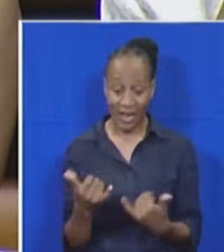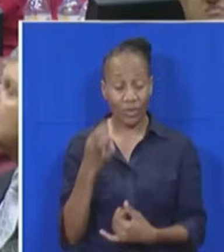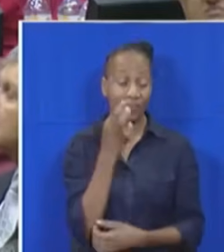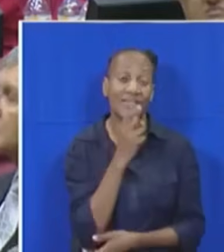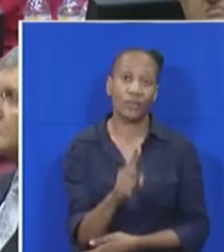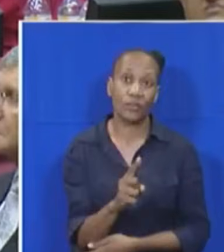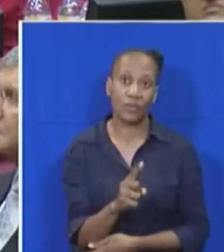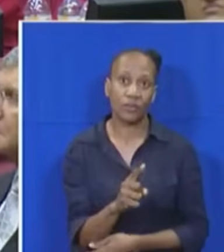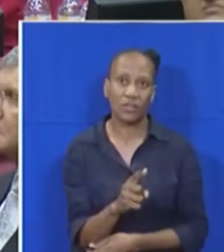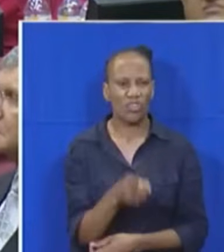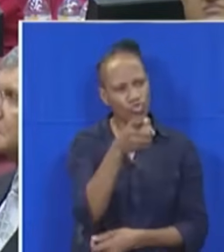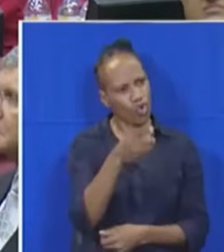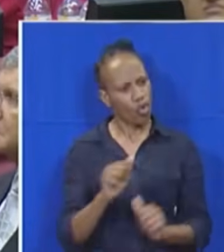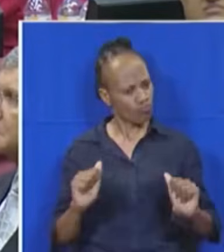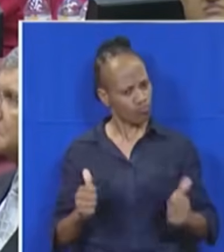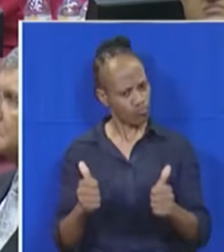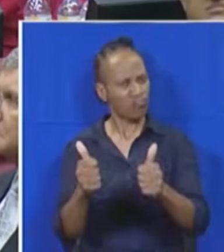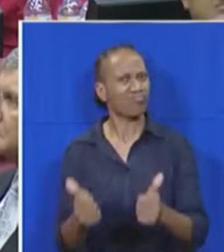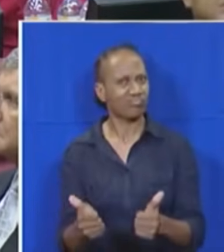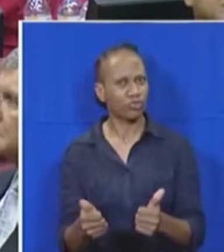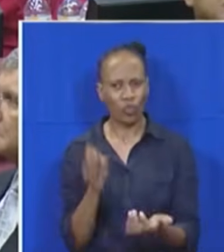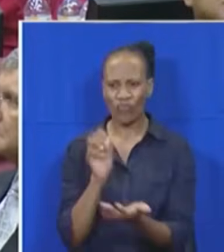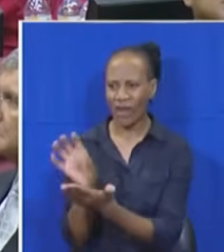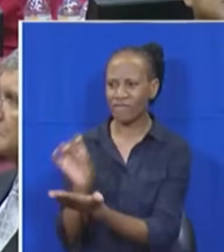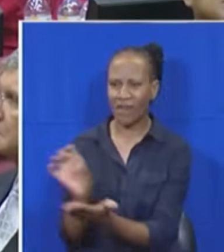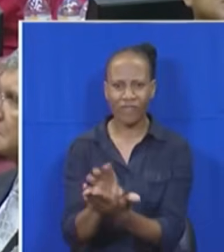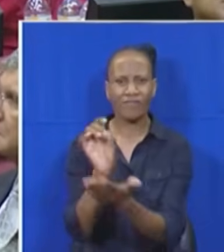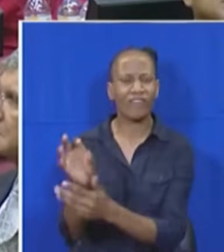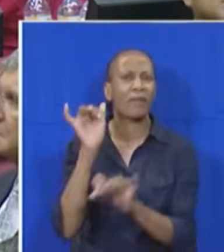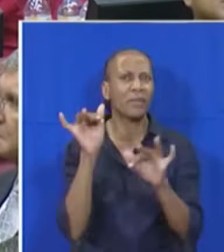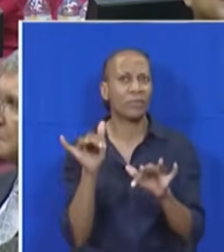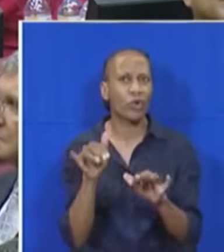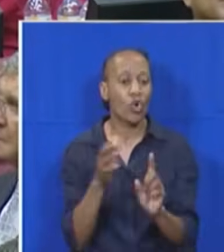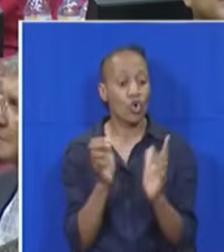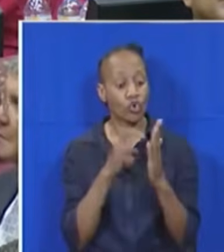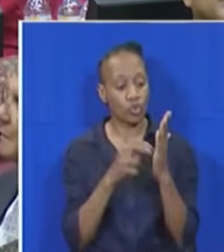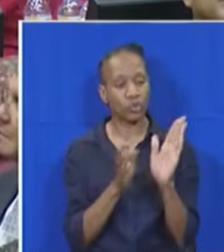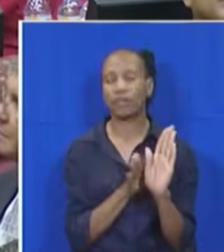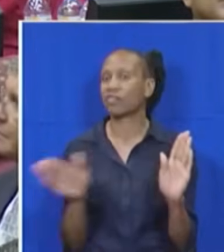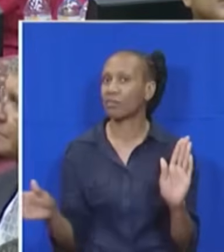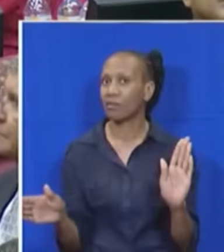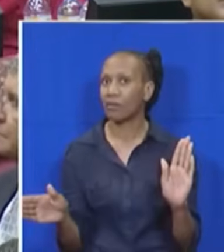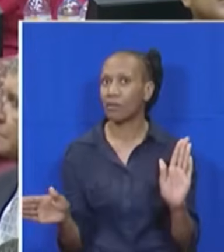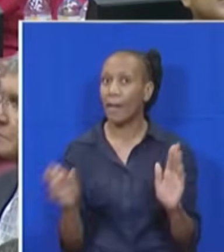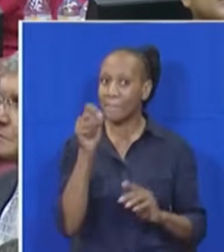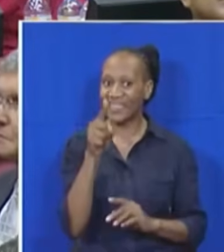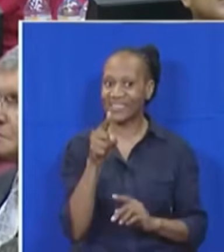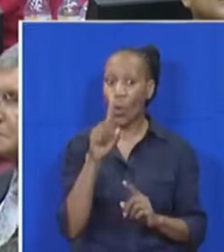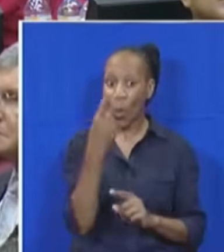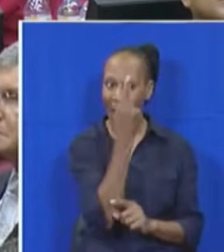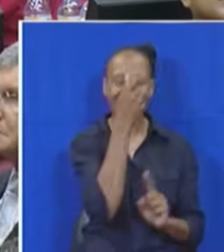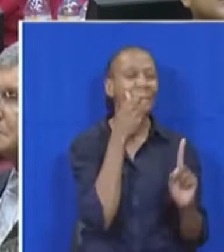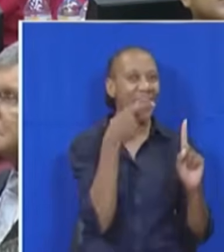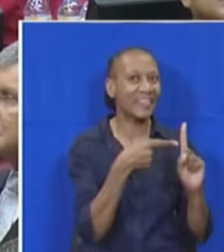you are so prepared to chase people who violate the rules and keep a man